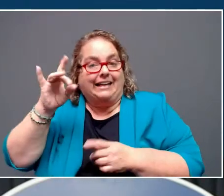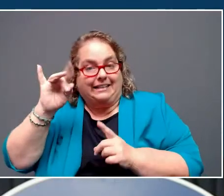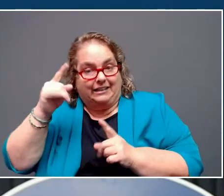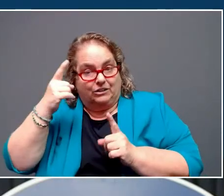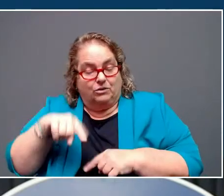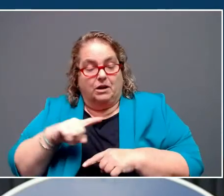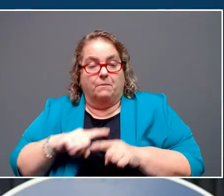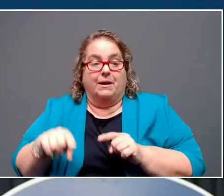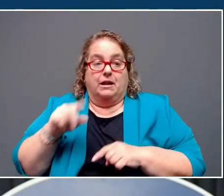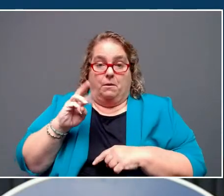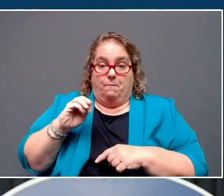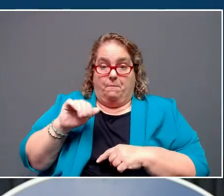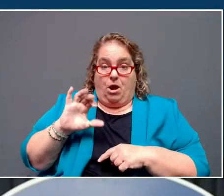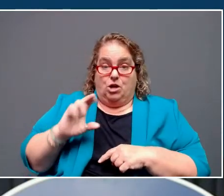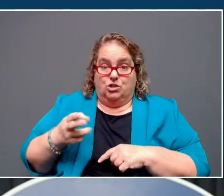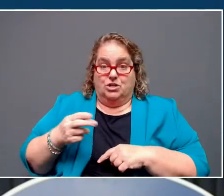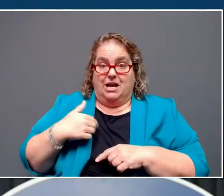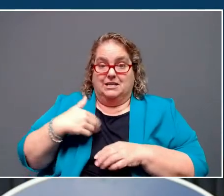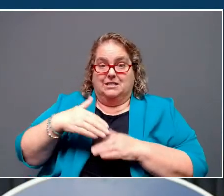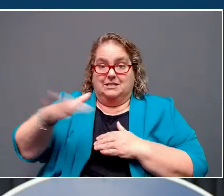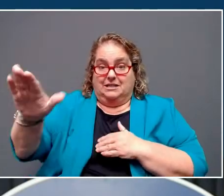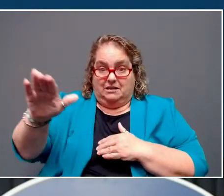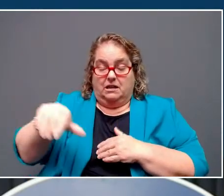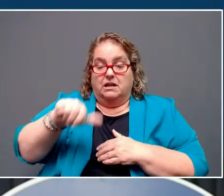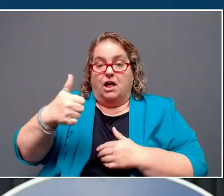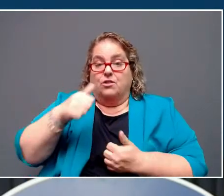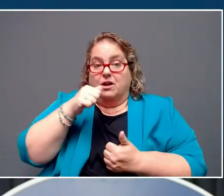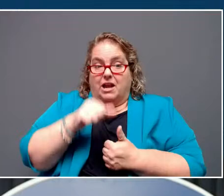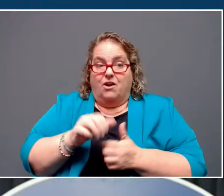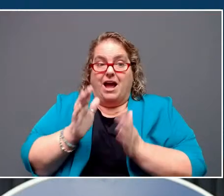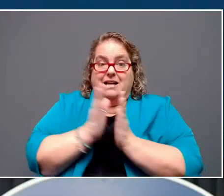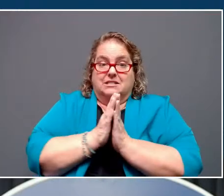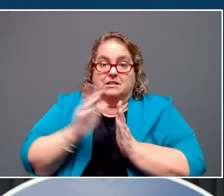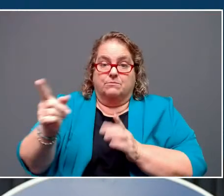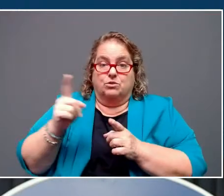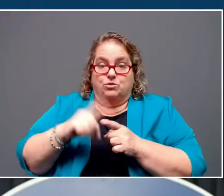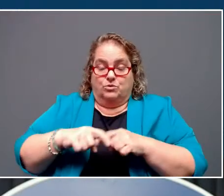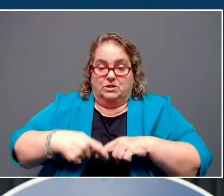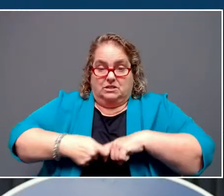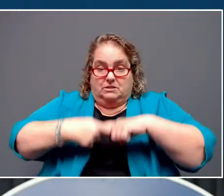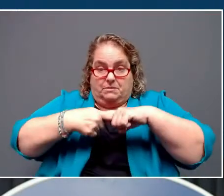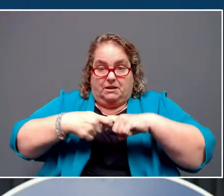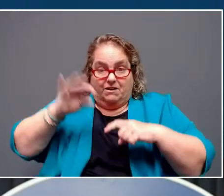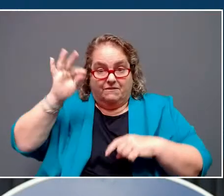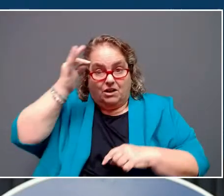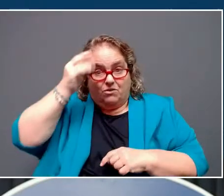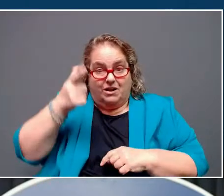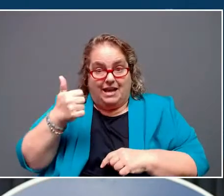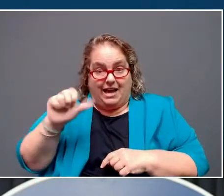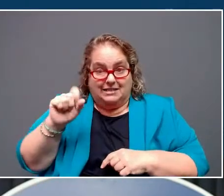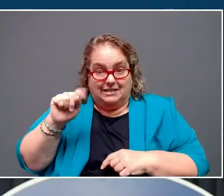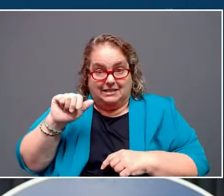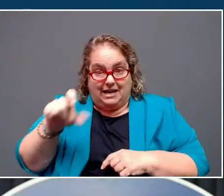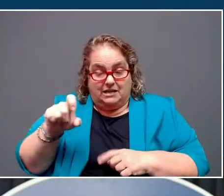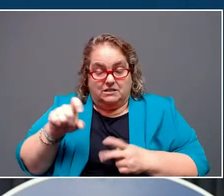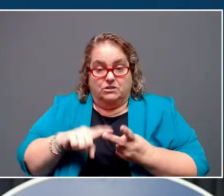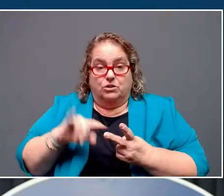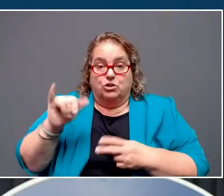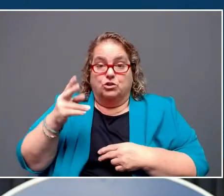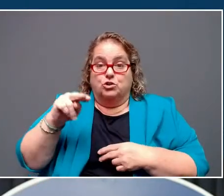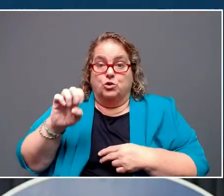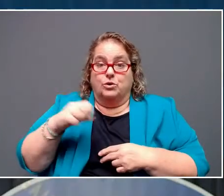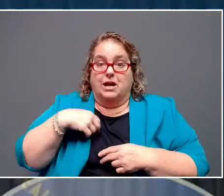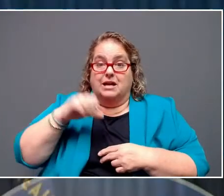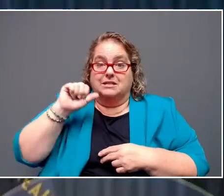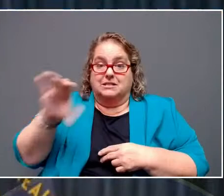congressional leadership asking them to suspend the federal gas tax. In June, I filed an emergency regulation that froze the state gas